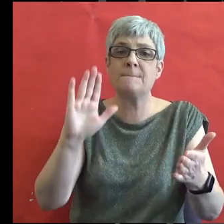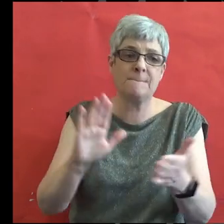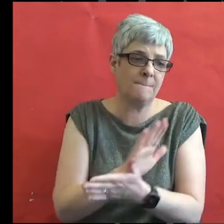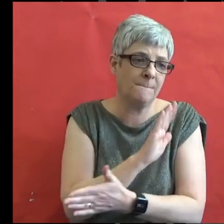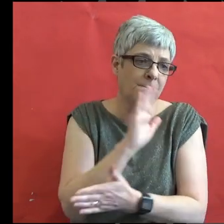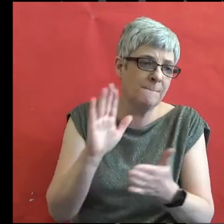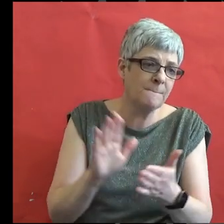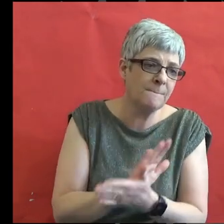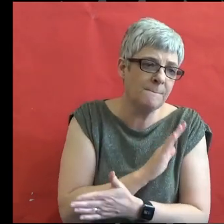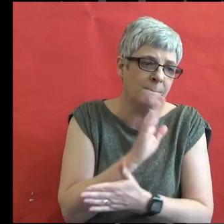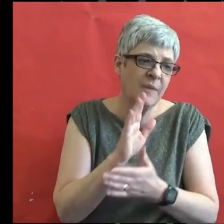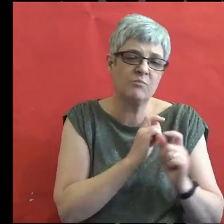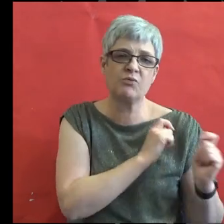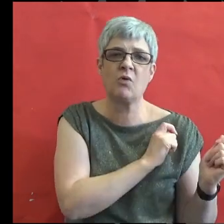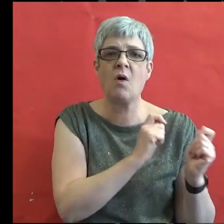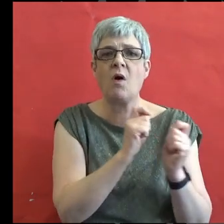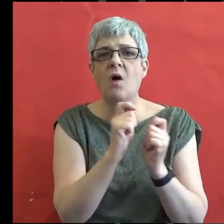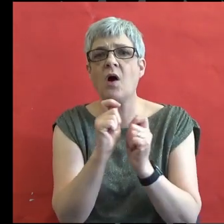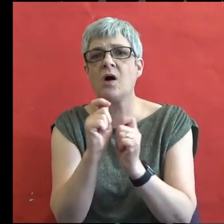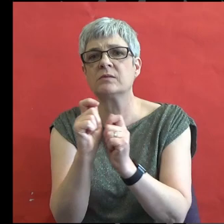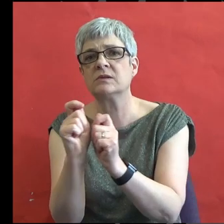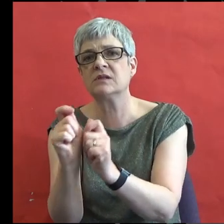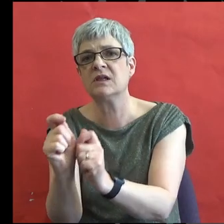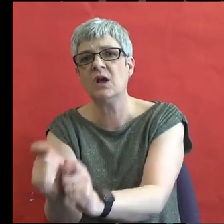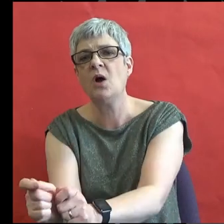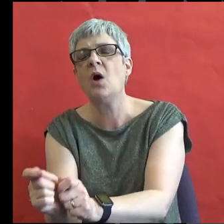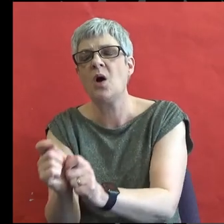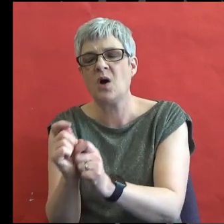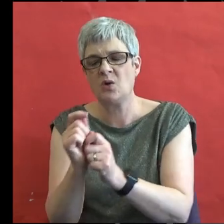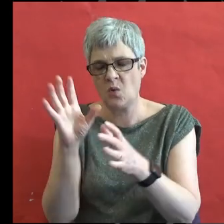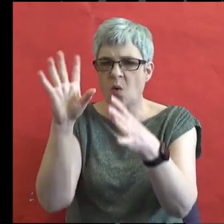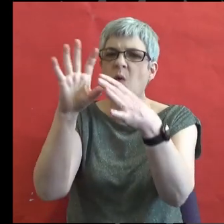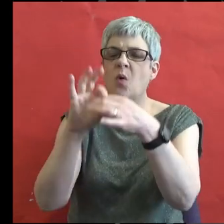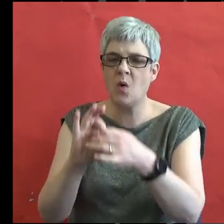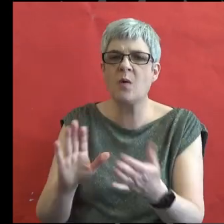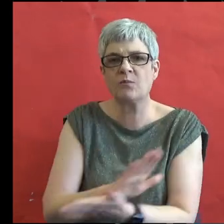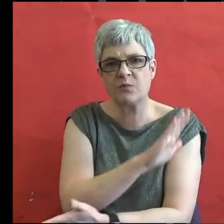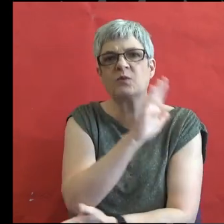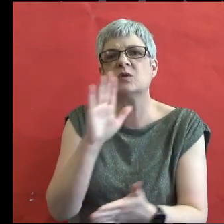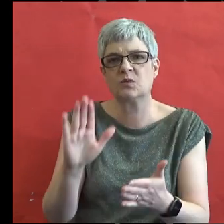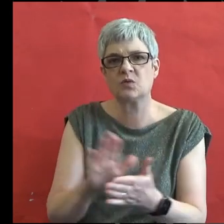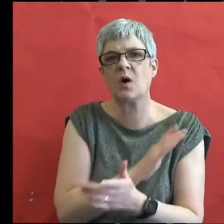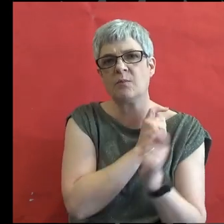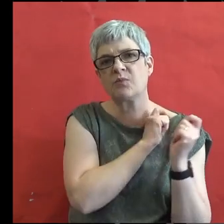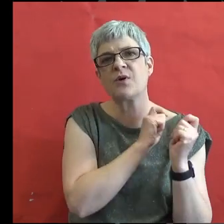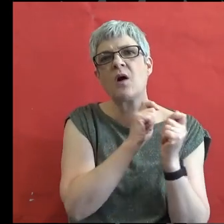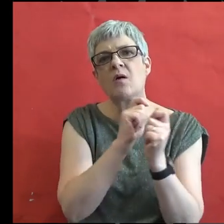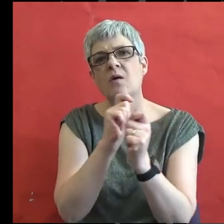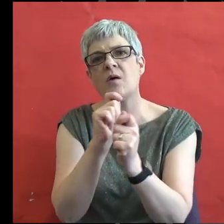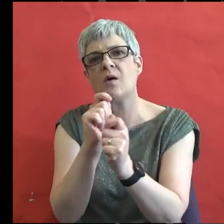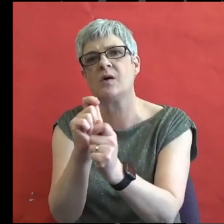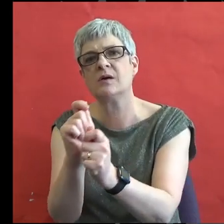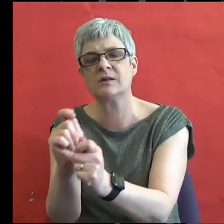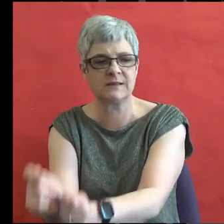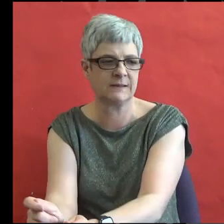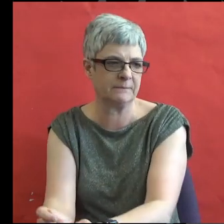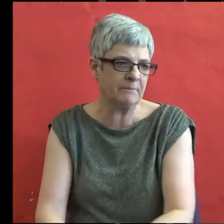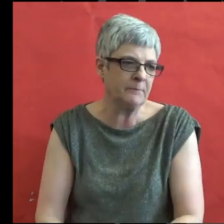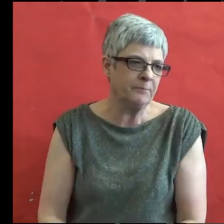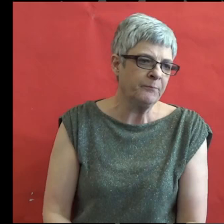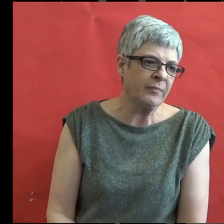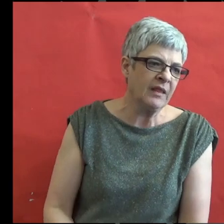rejoicing rode me, and home rejoicing rode me.